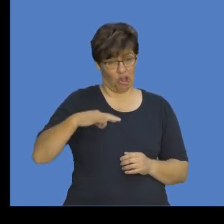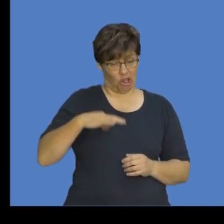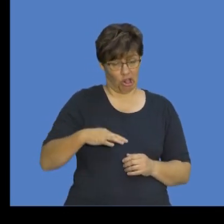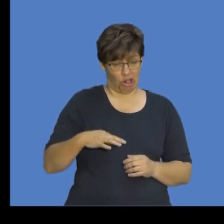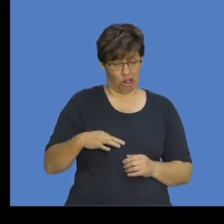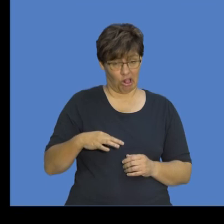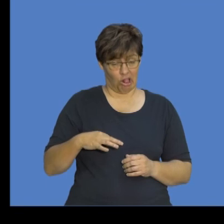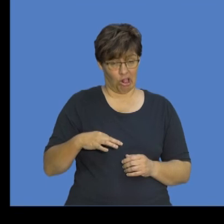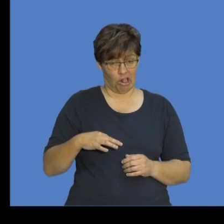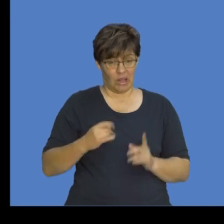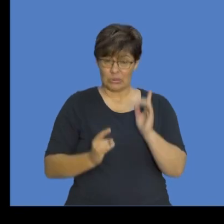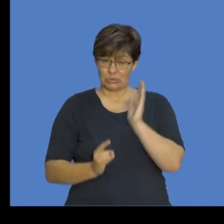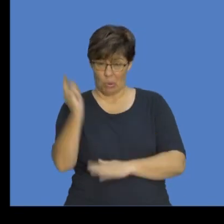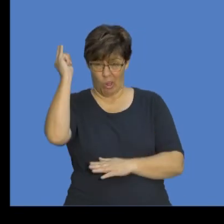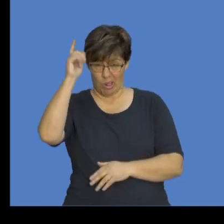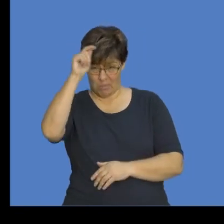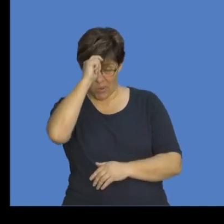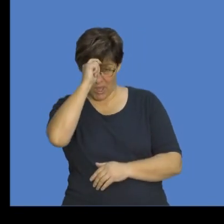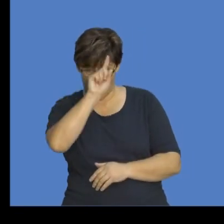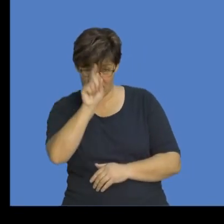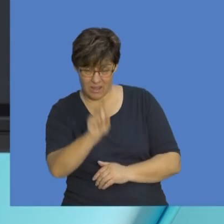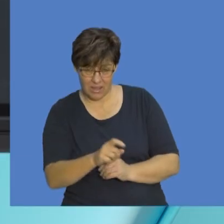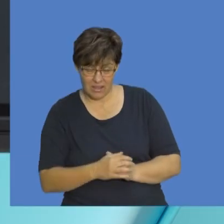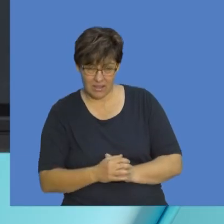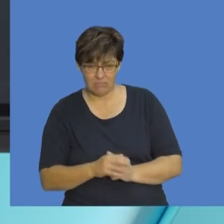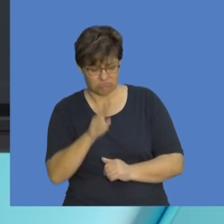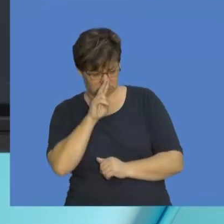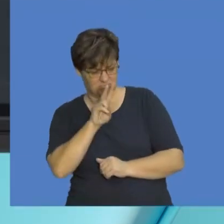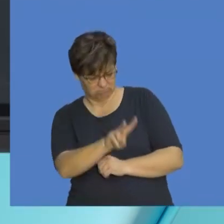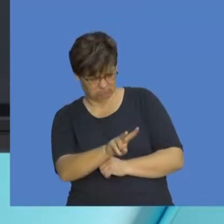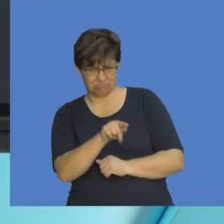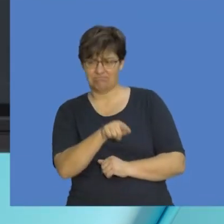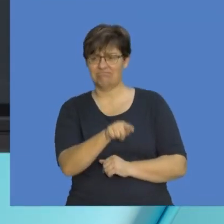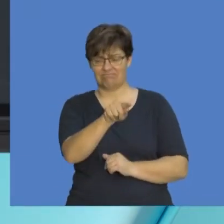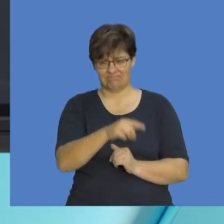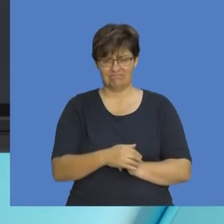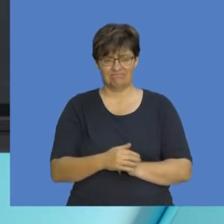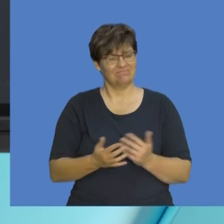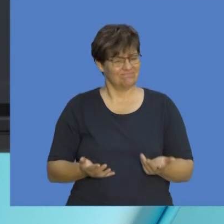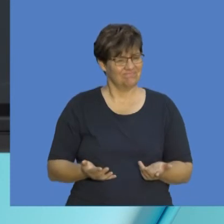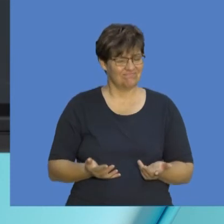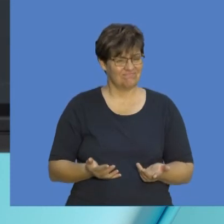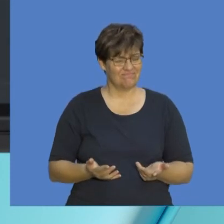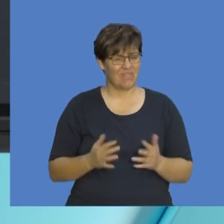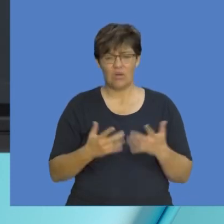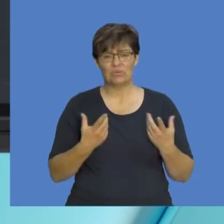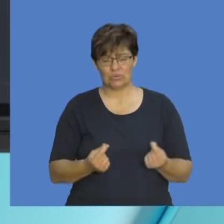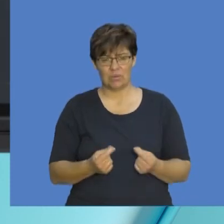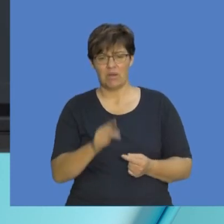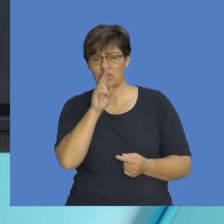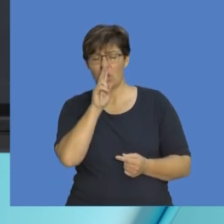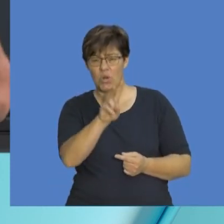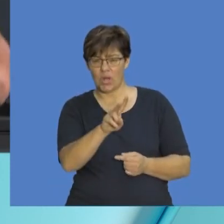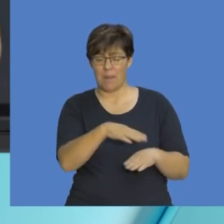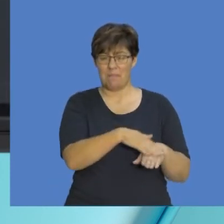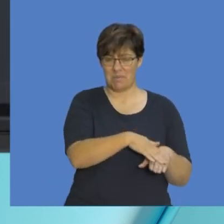a girl and the tallest is a boy? By looking at the whisker plot. So to do that, we'll